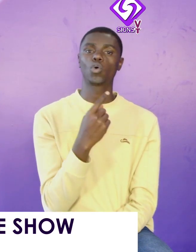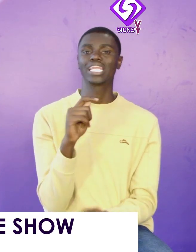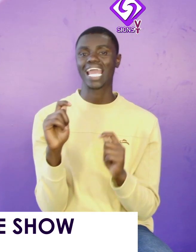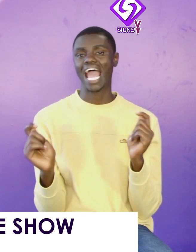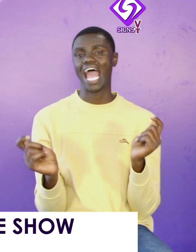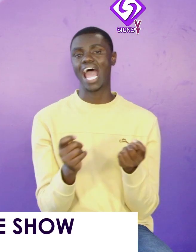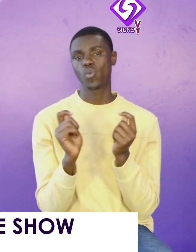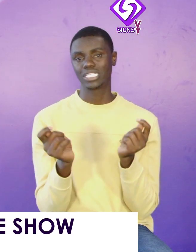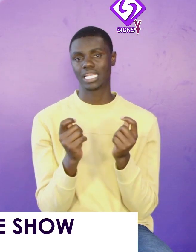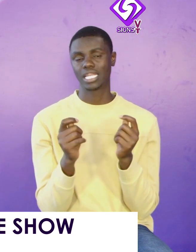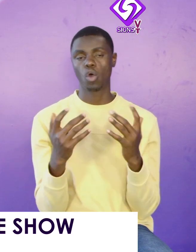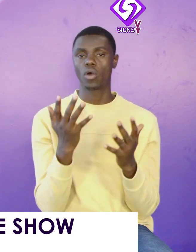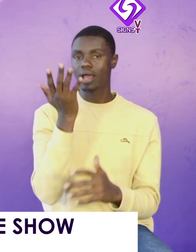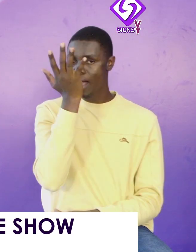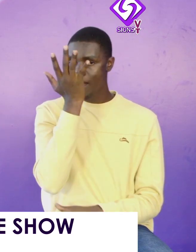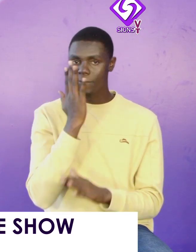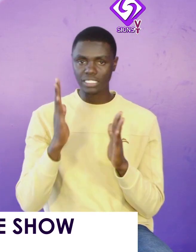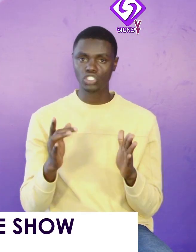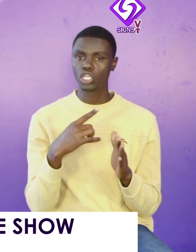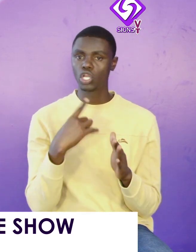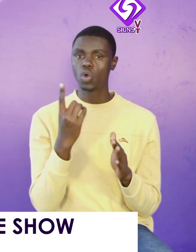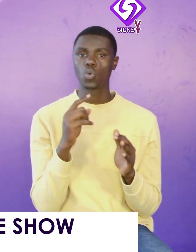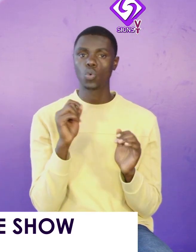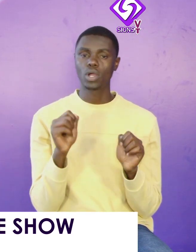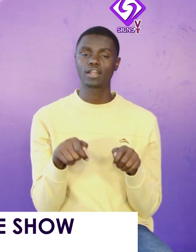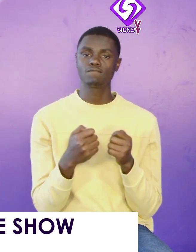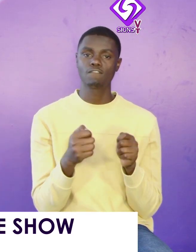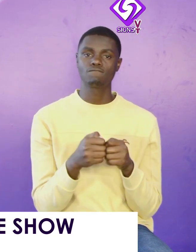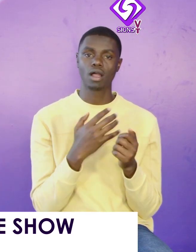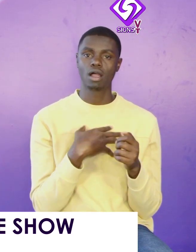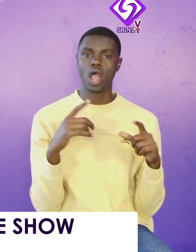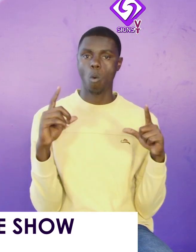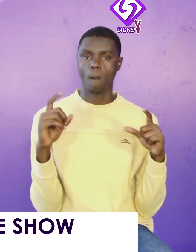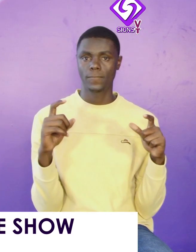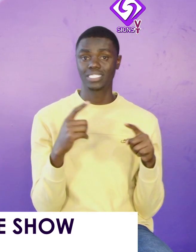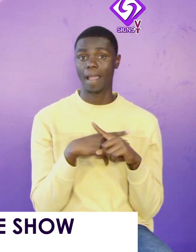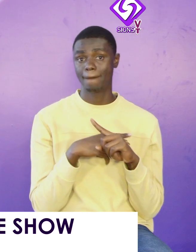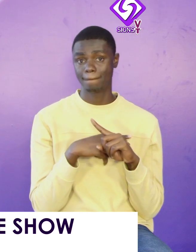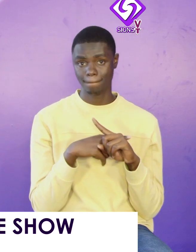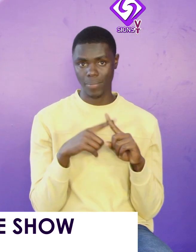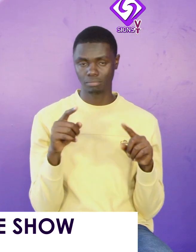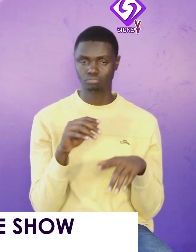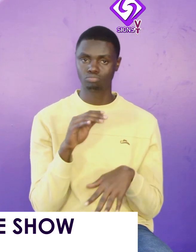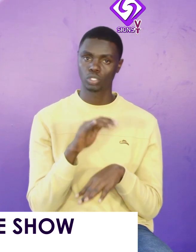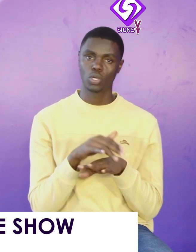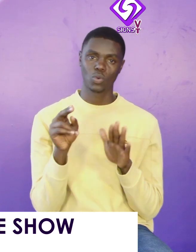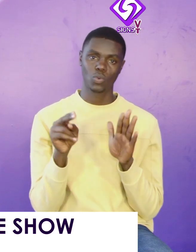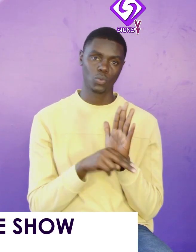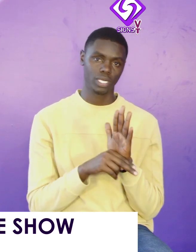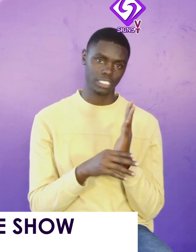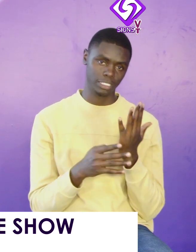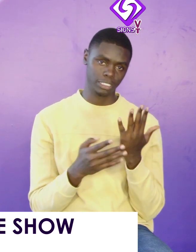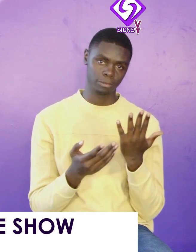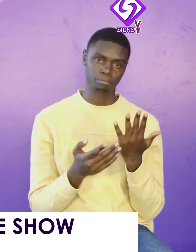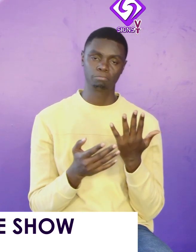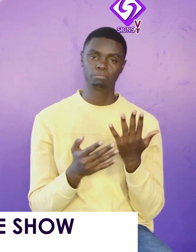Or it is only a wizard who can mess our picture. But goodness,